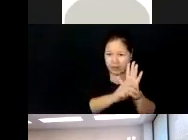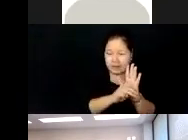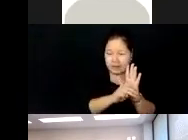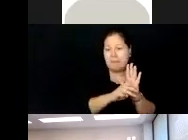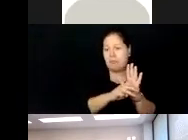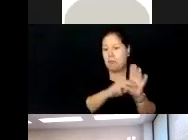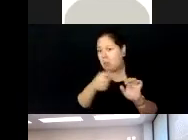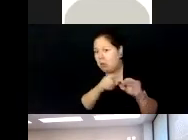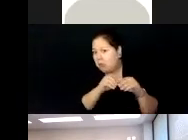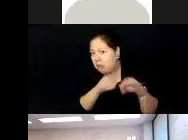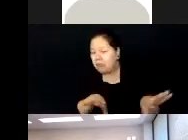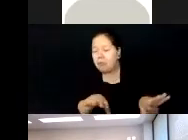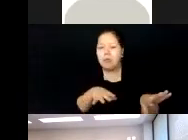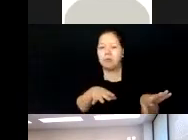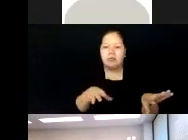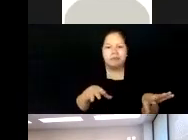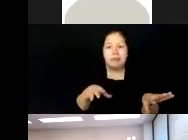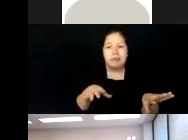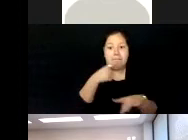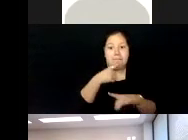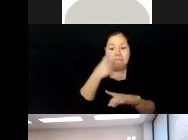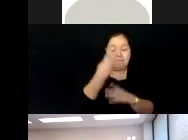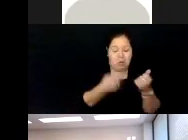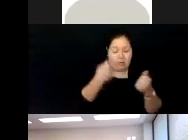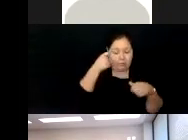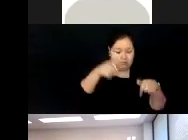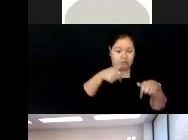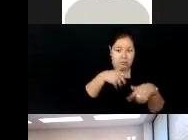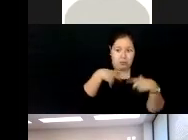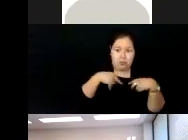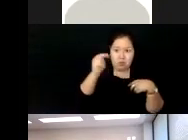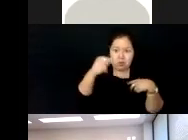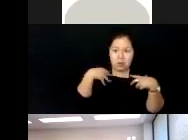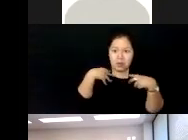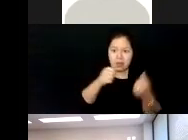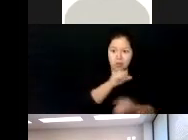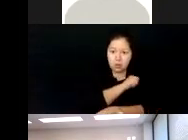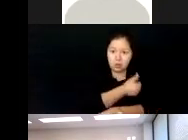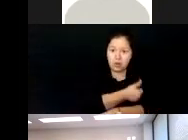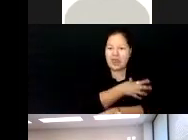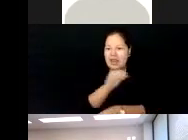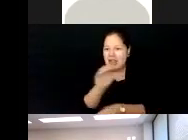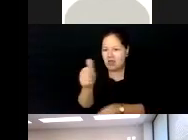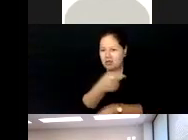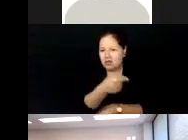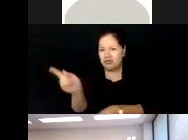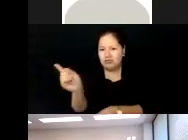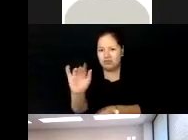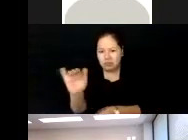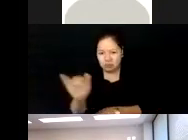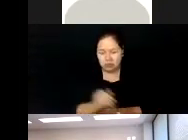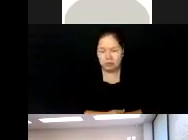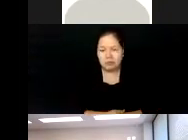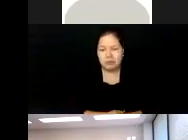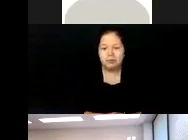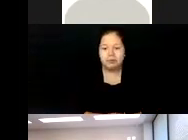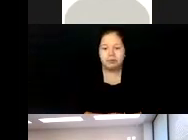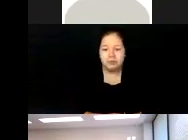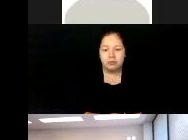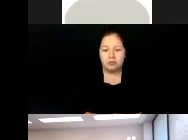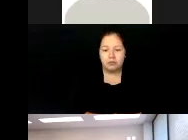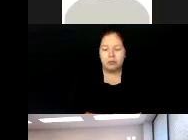be released, both within our own health authority, and much more broadly than that. I know that